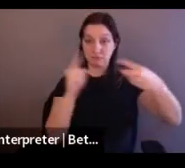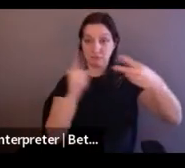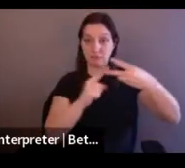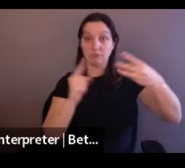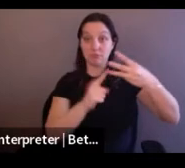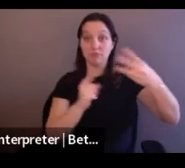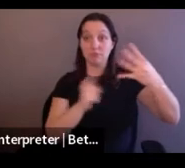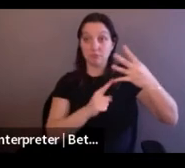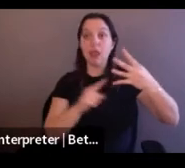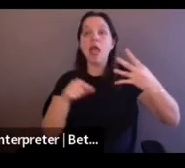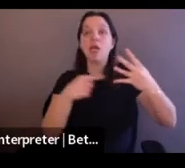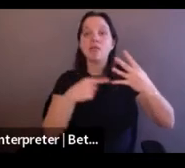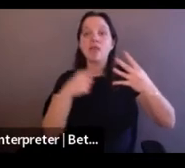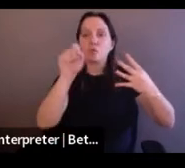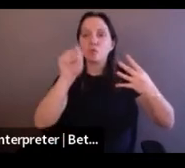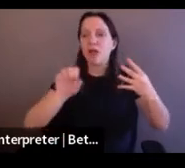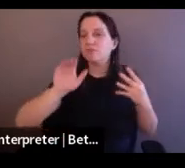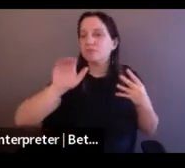those volunteers.